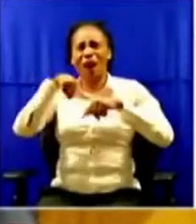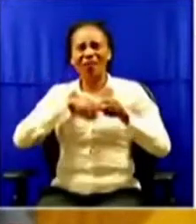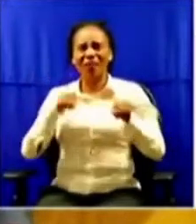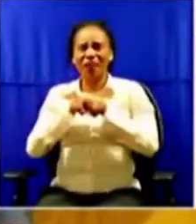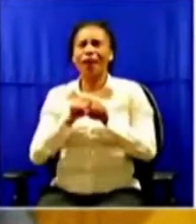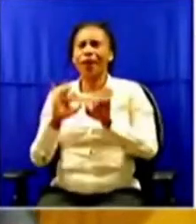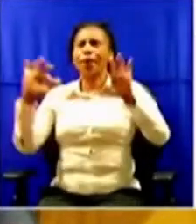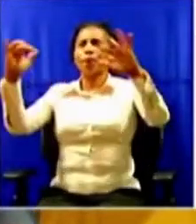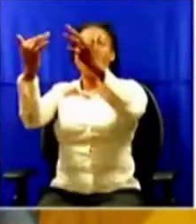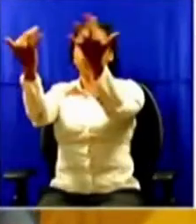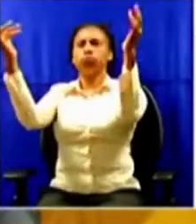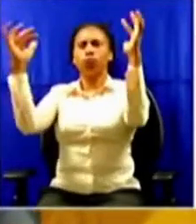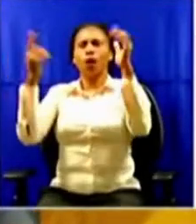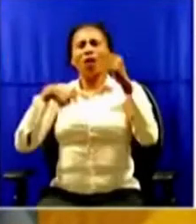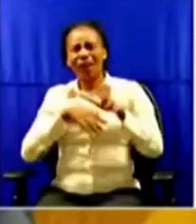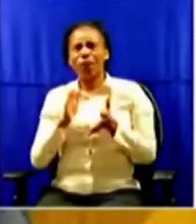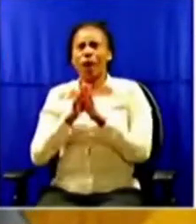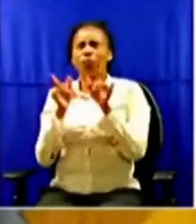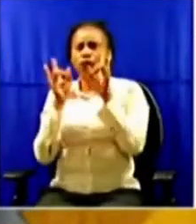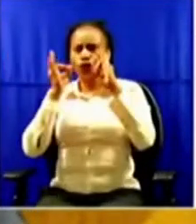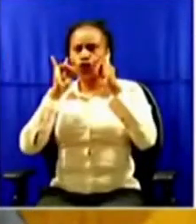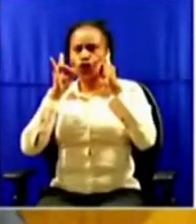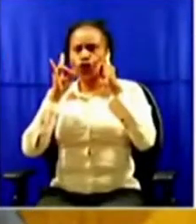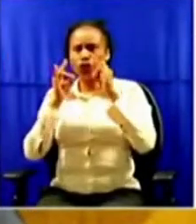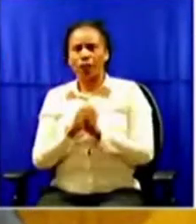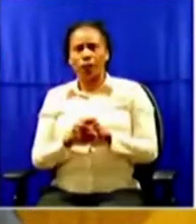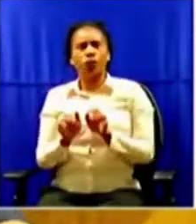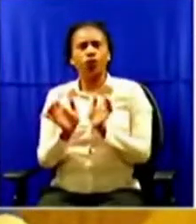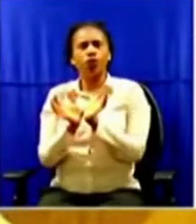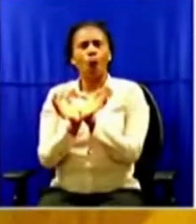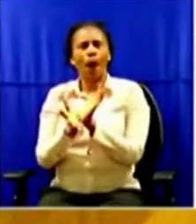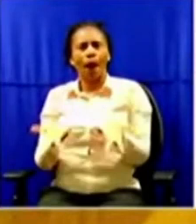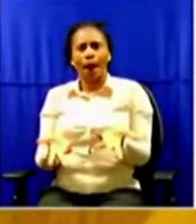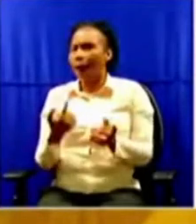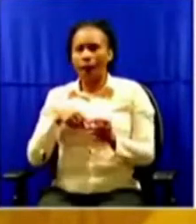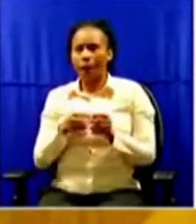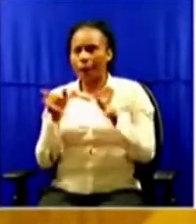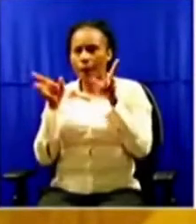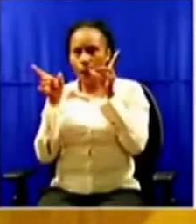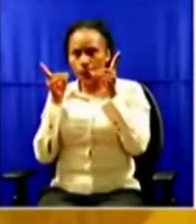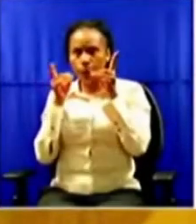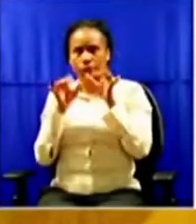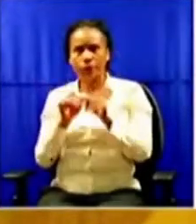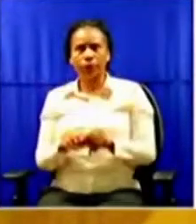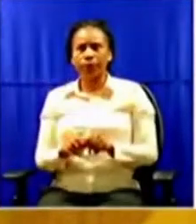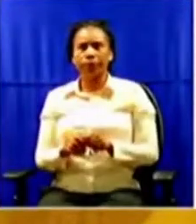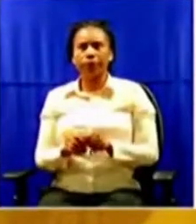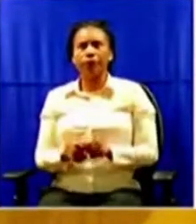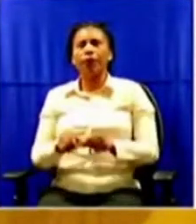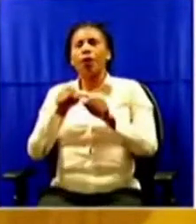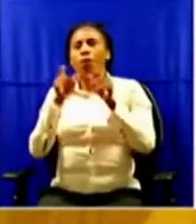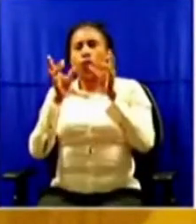stadium watching the game. The Minister sends out his daily Twitter homilies about opportunity costs and the dangers of